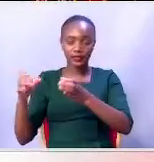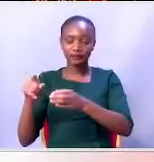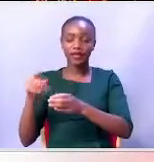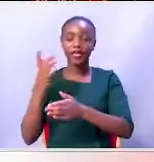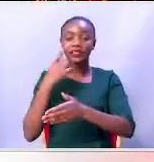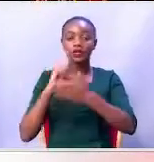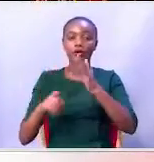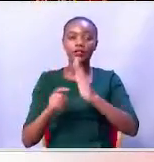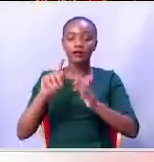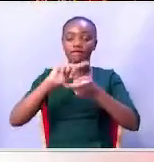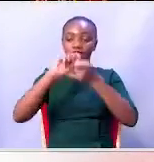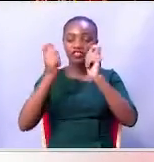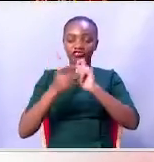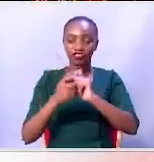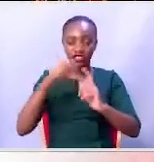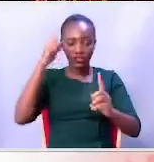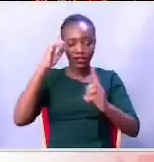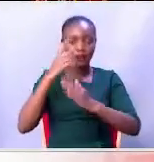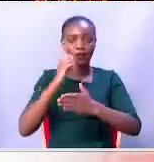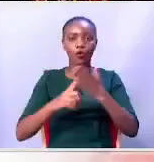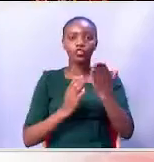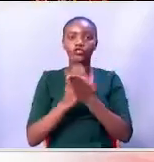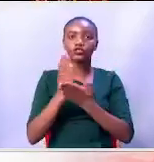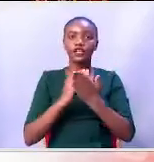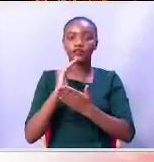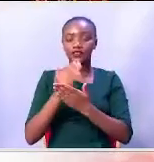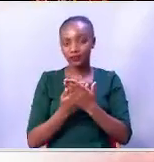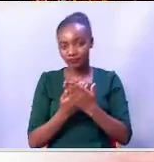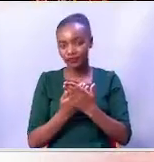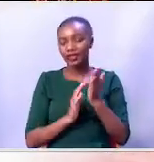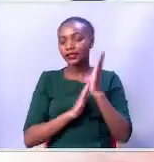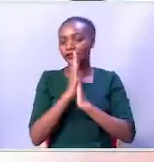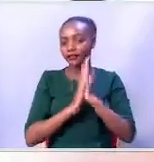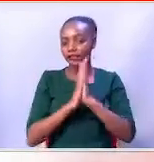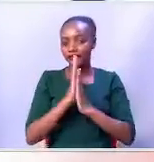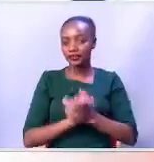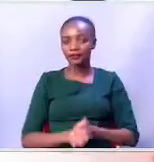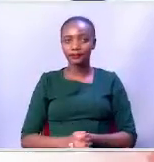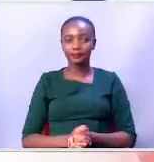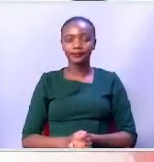say the amendments are meant to serve certain interests.